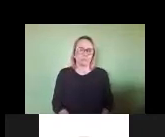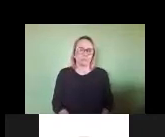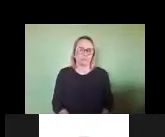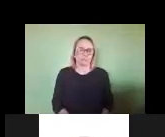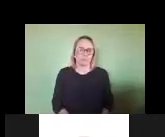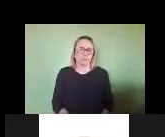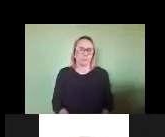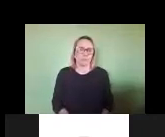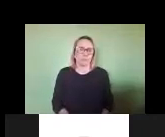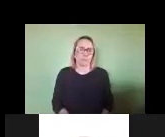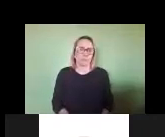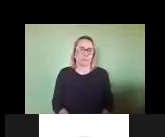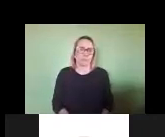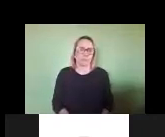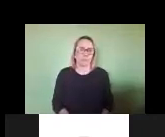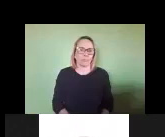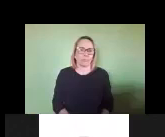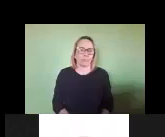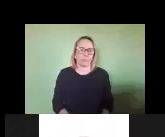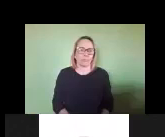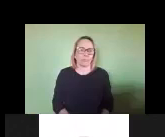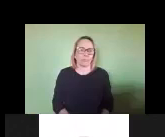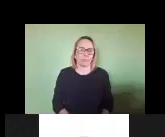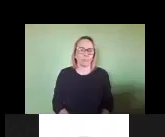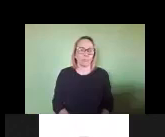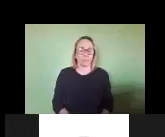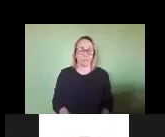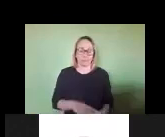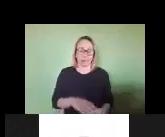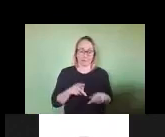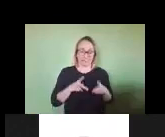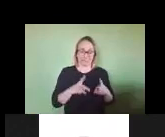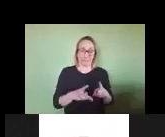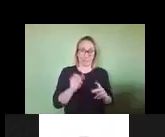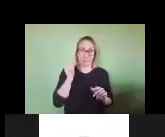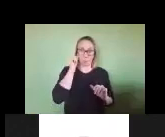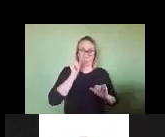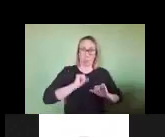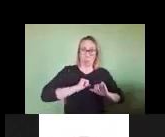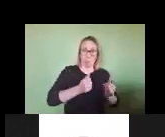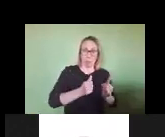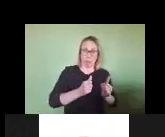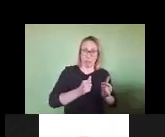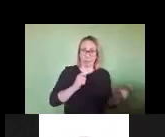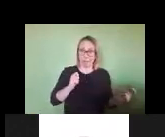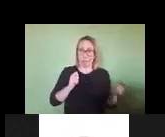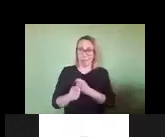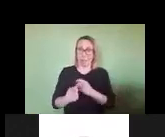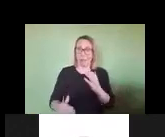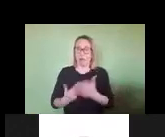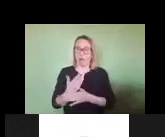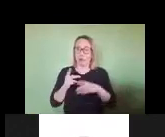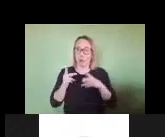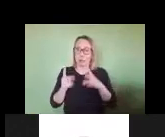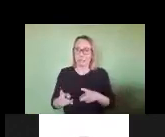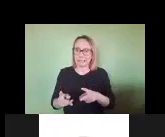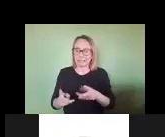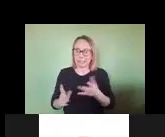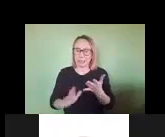So as part of the shift from a known system to a new system, it was recognised that we were probably lacking